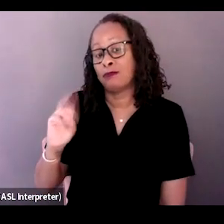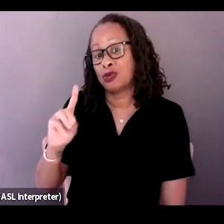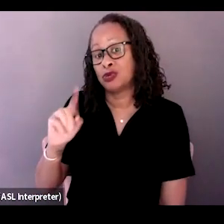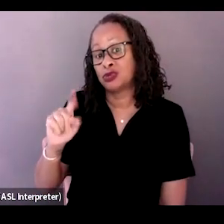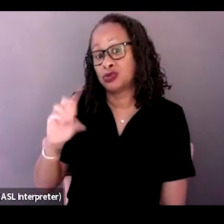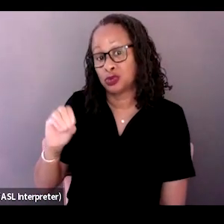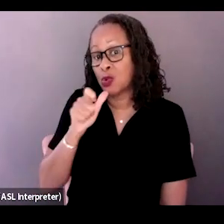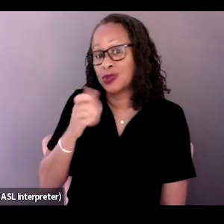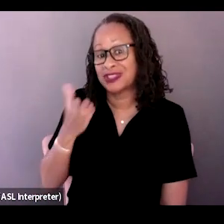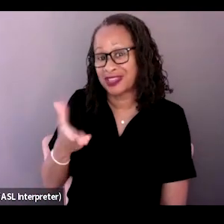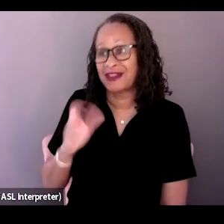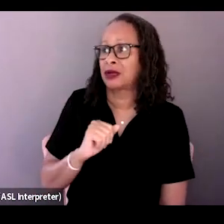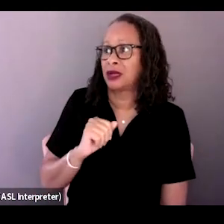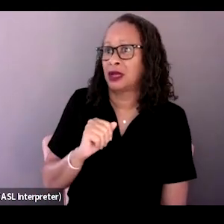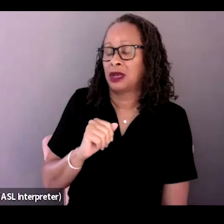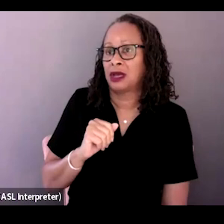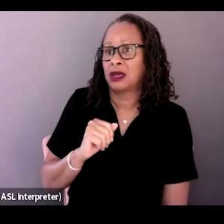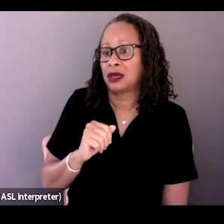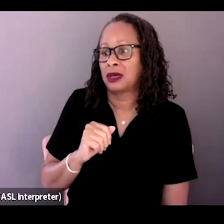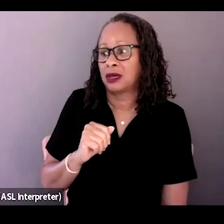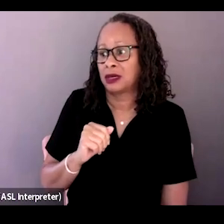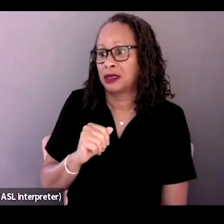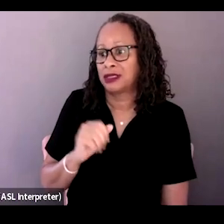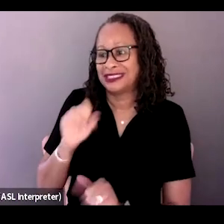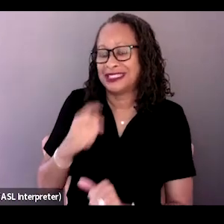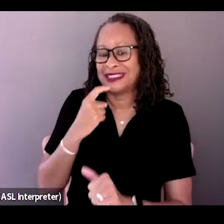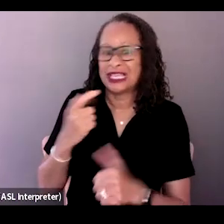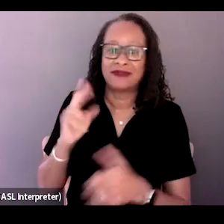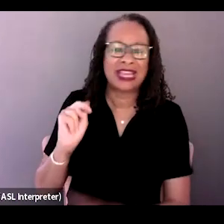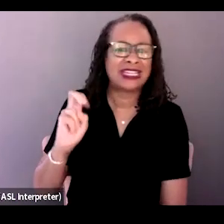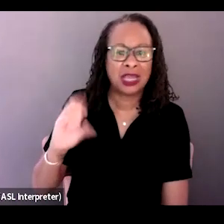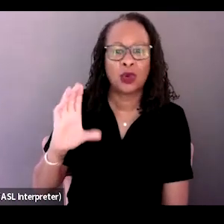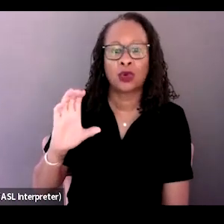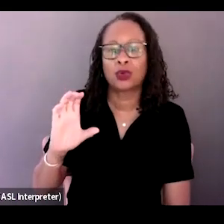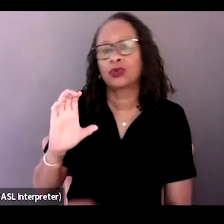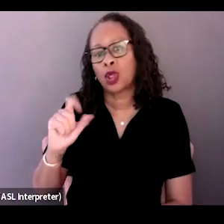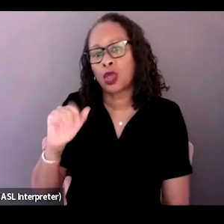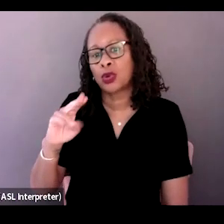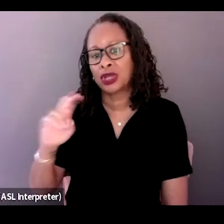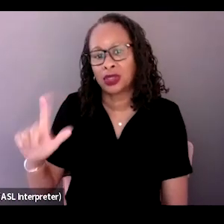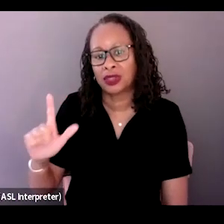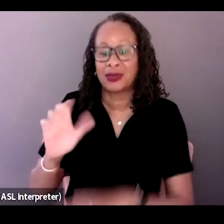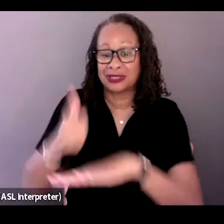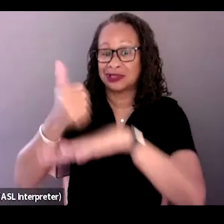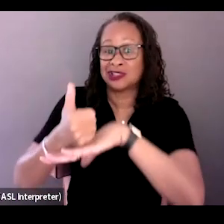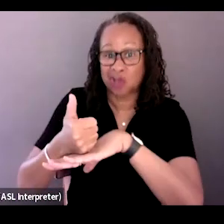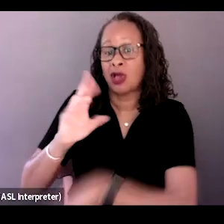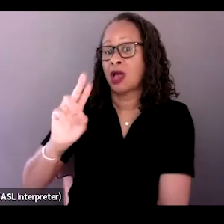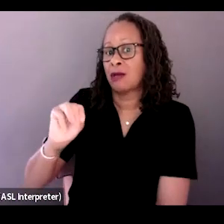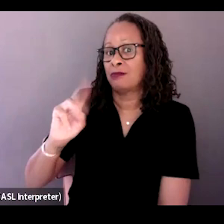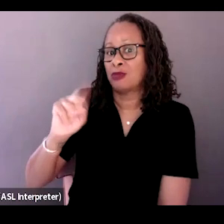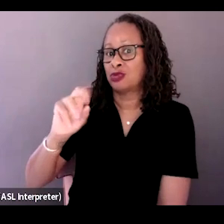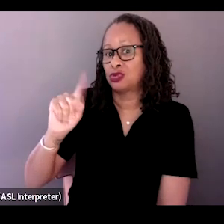colonial or one could even say neo-colonial movement, was trying to install Mobutu to keep a hold of the